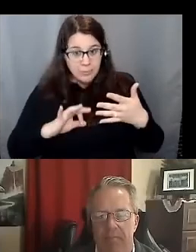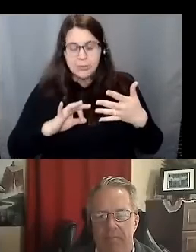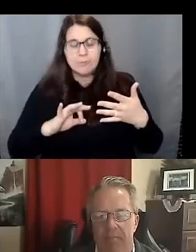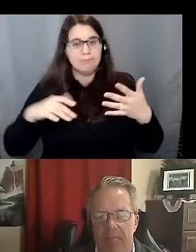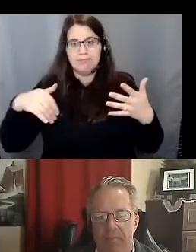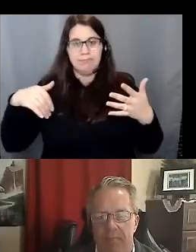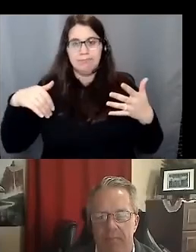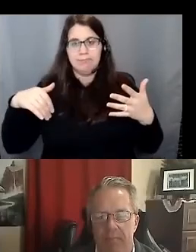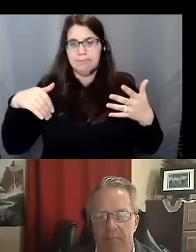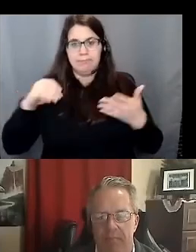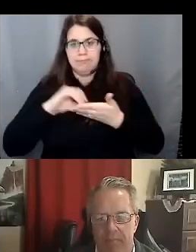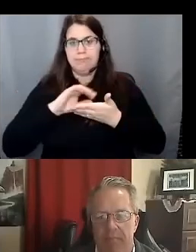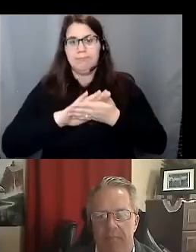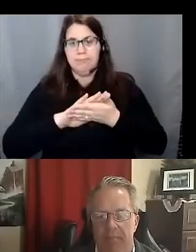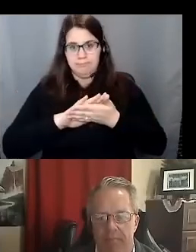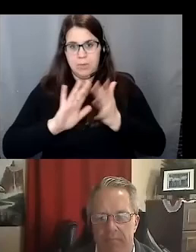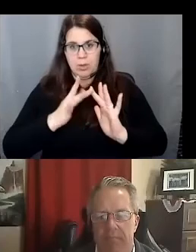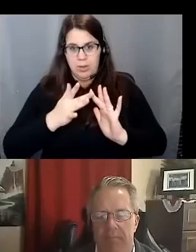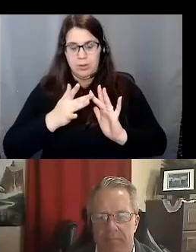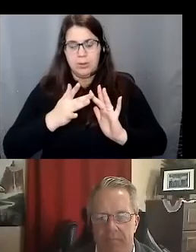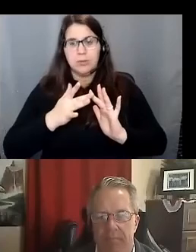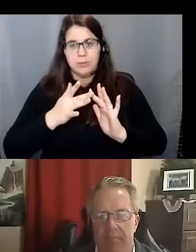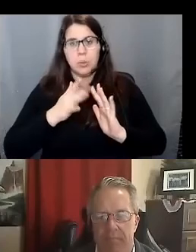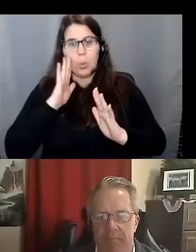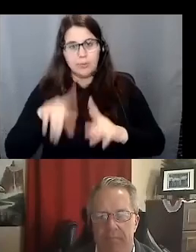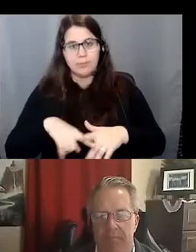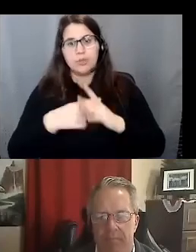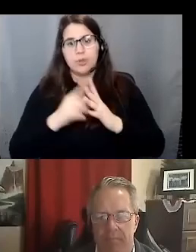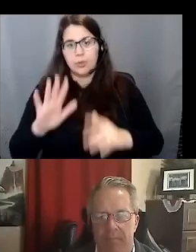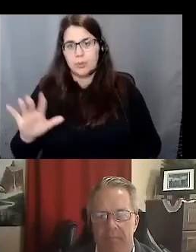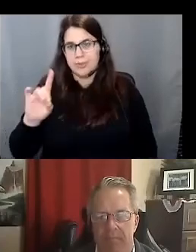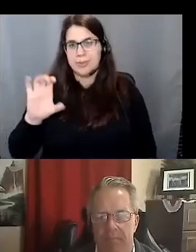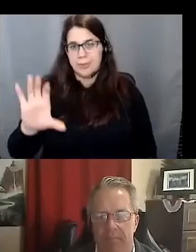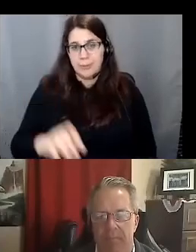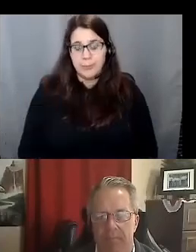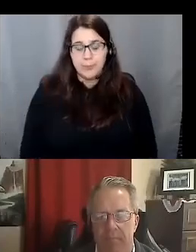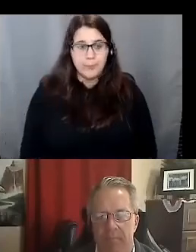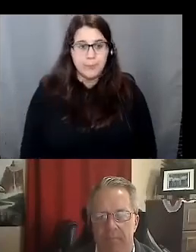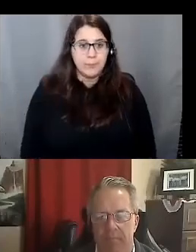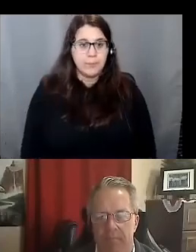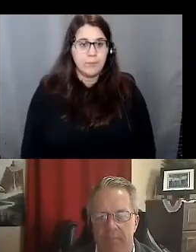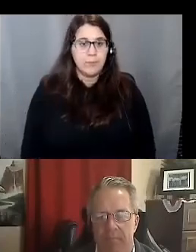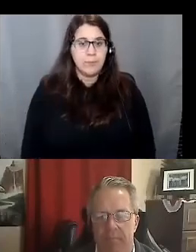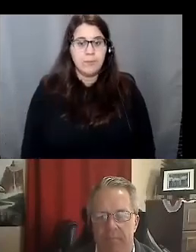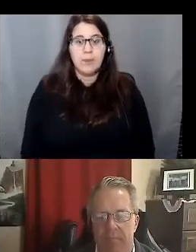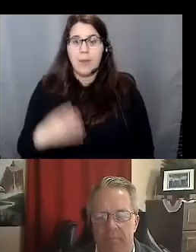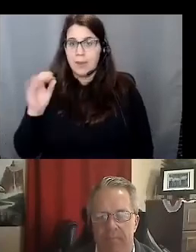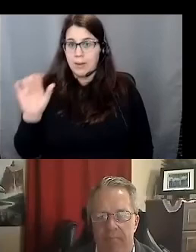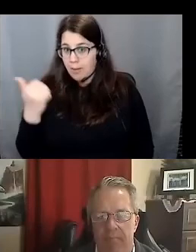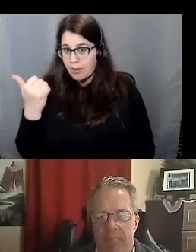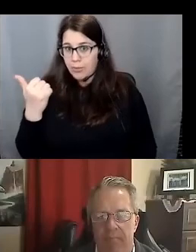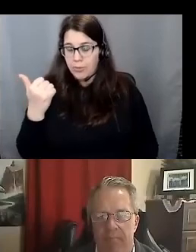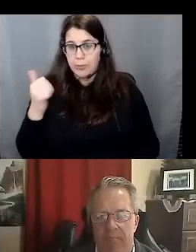in the online platform just yet. So that will be in December. And the other piece is, we